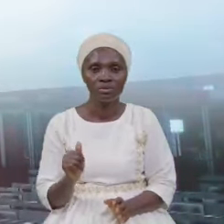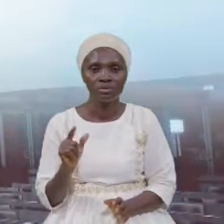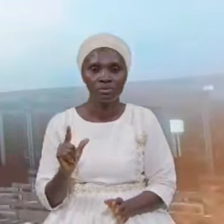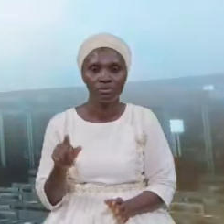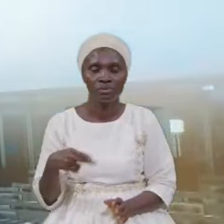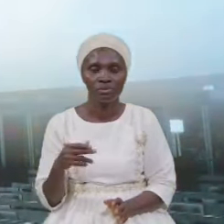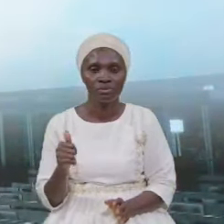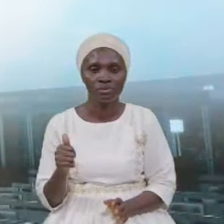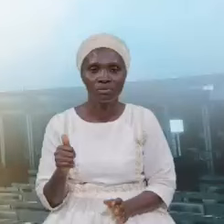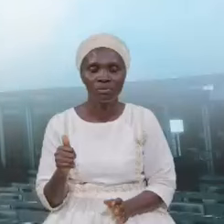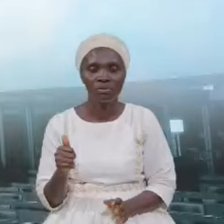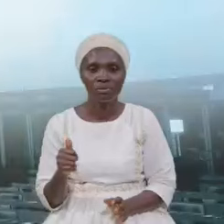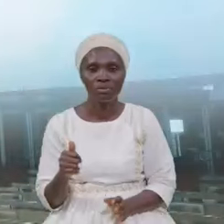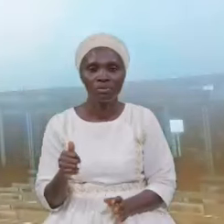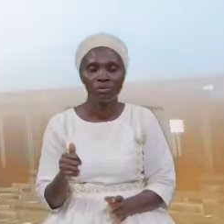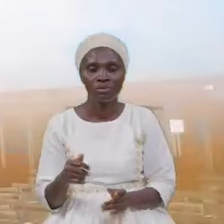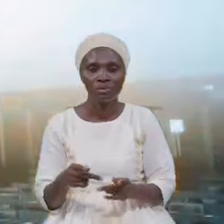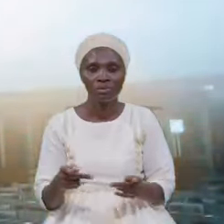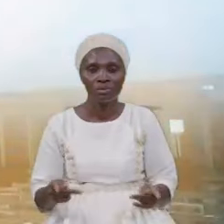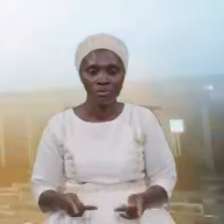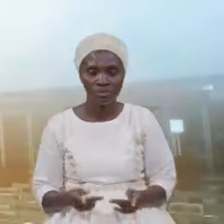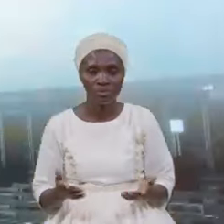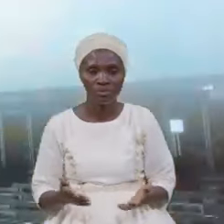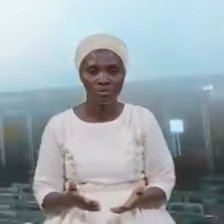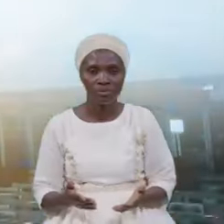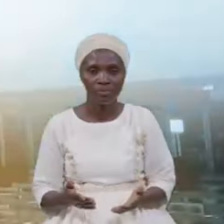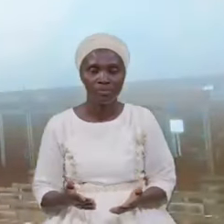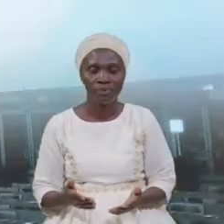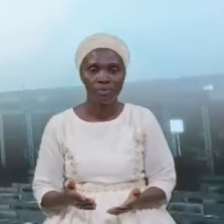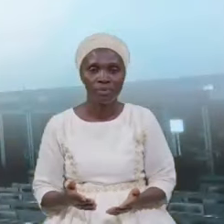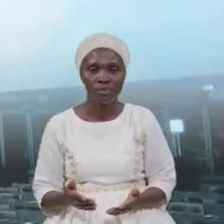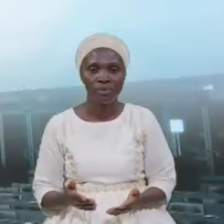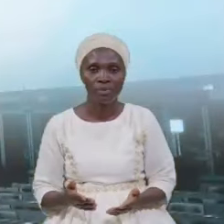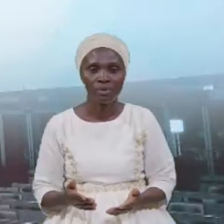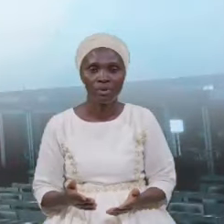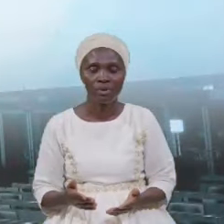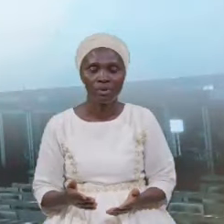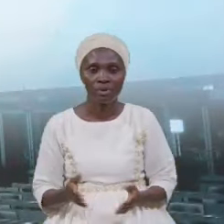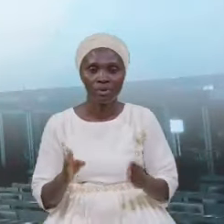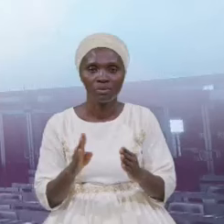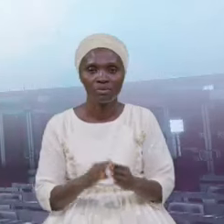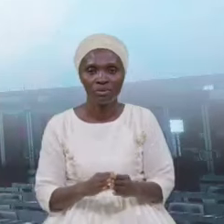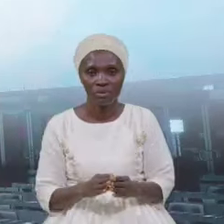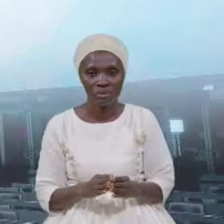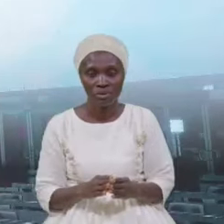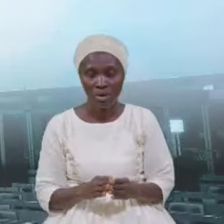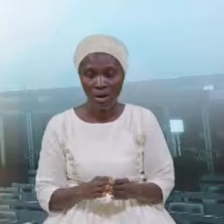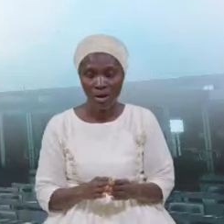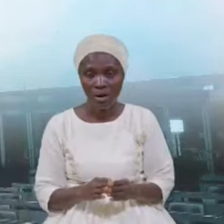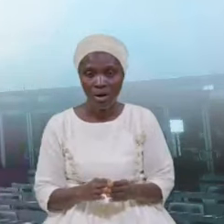as well, just as it is to be, as it's going to be in all other locations, will come up